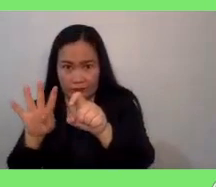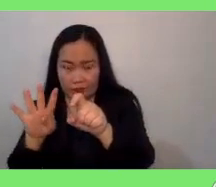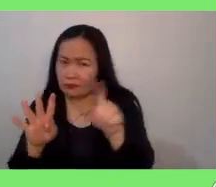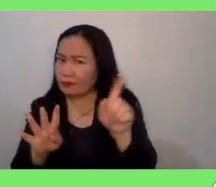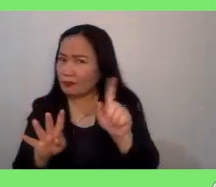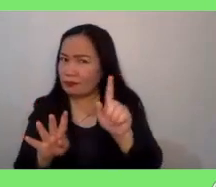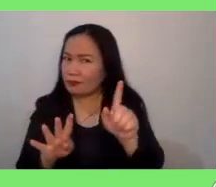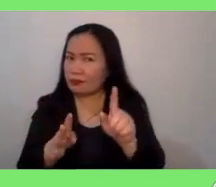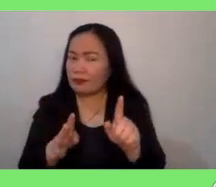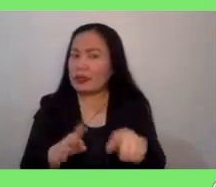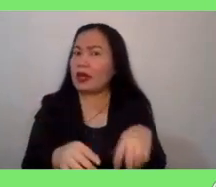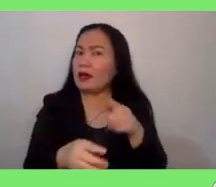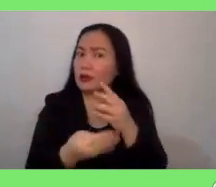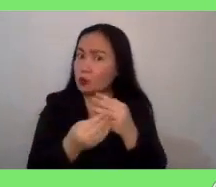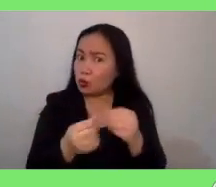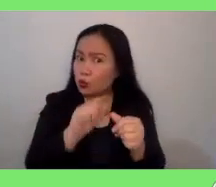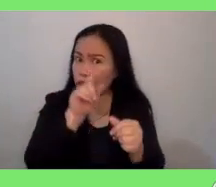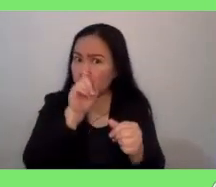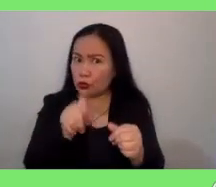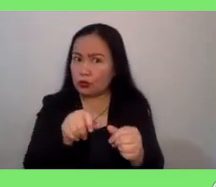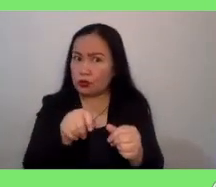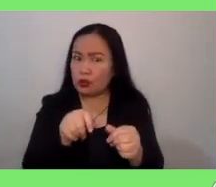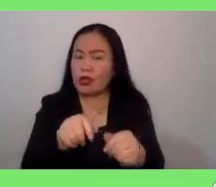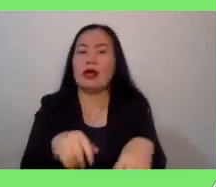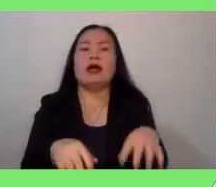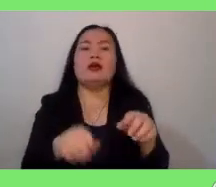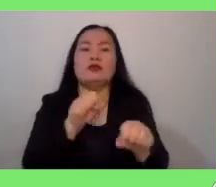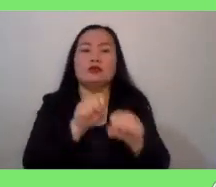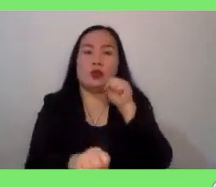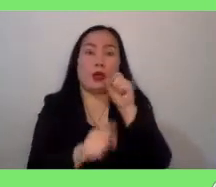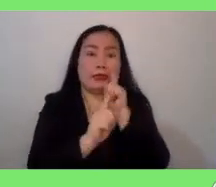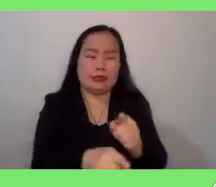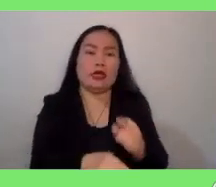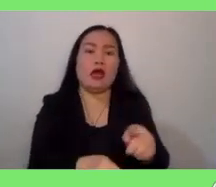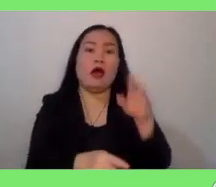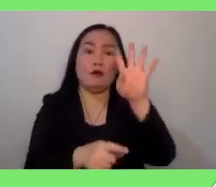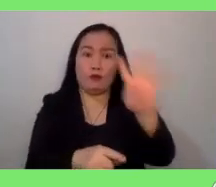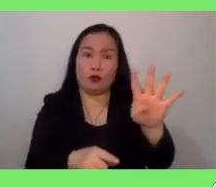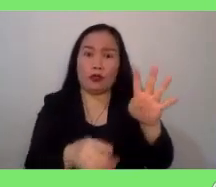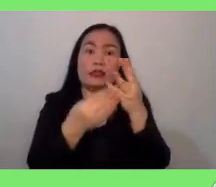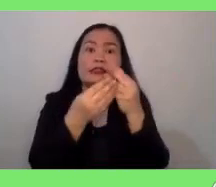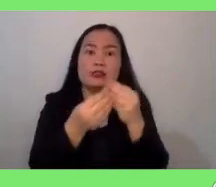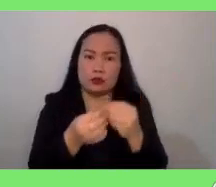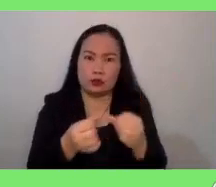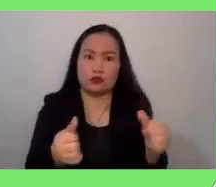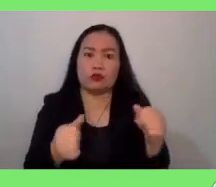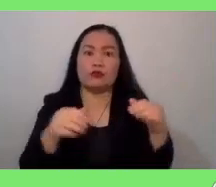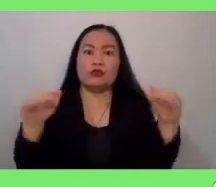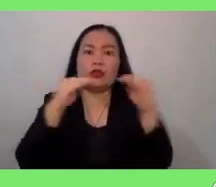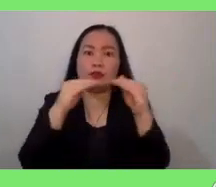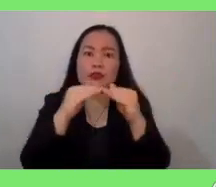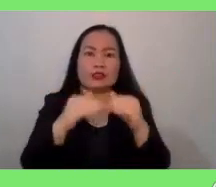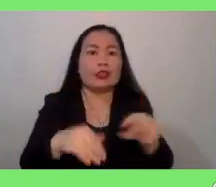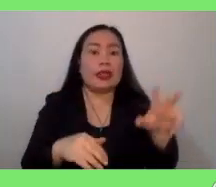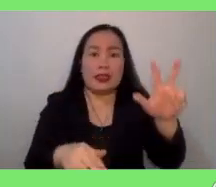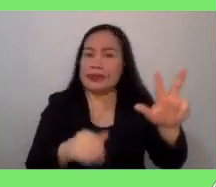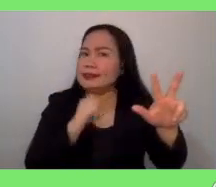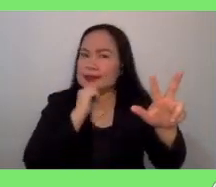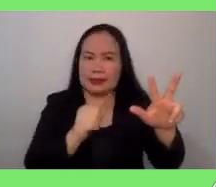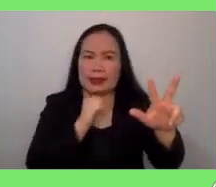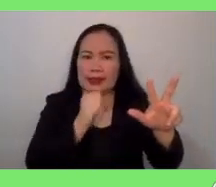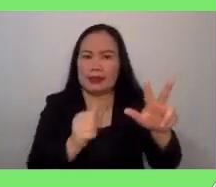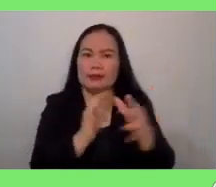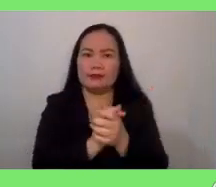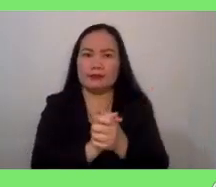solution? Therefore, 4 is a solution to the equation, but 3 is not.